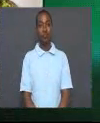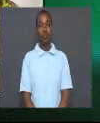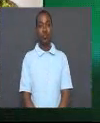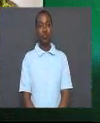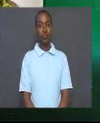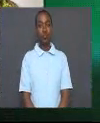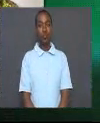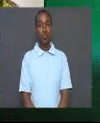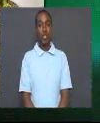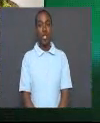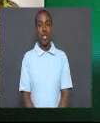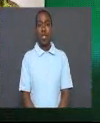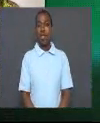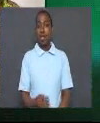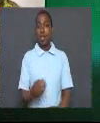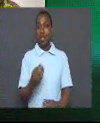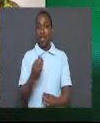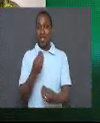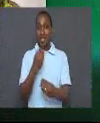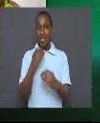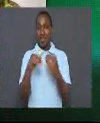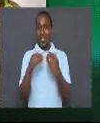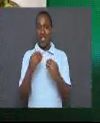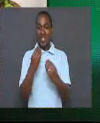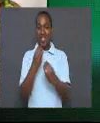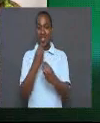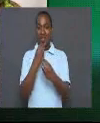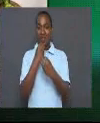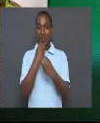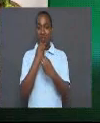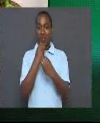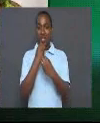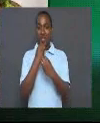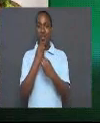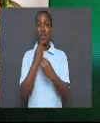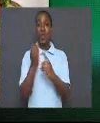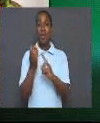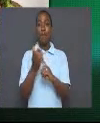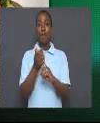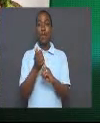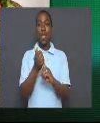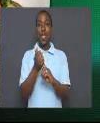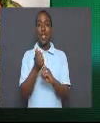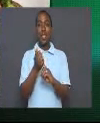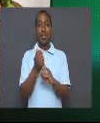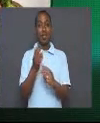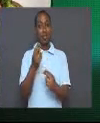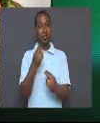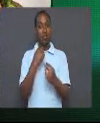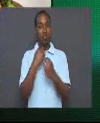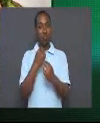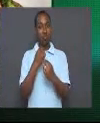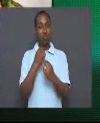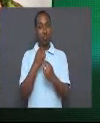Maintaining a balanced diet composed of nutritious foods is very